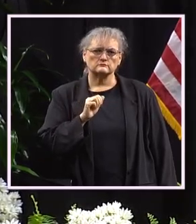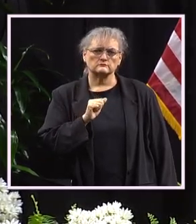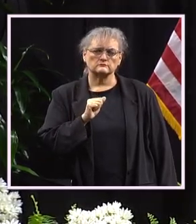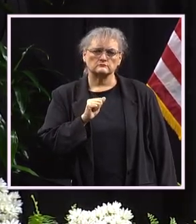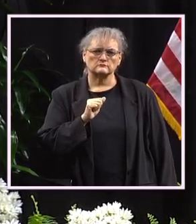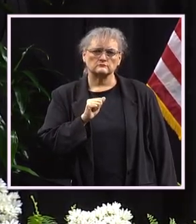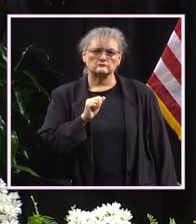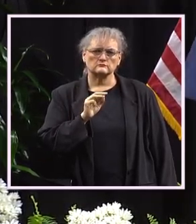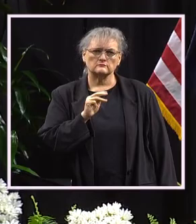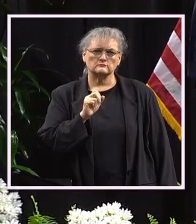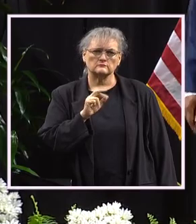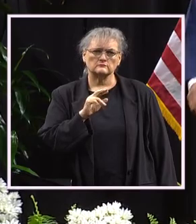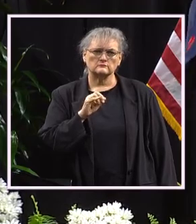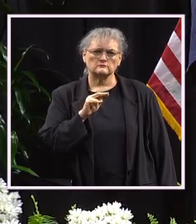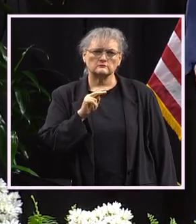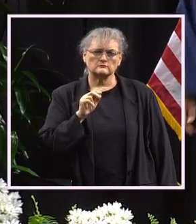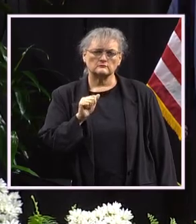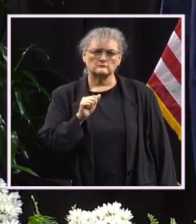Marina